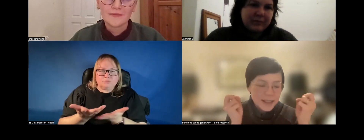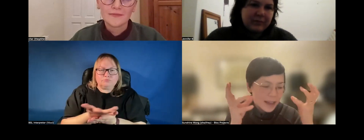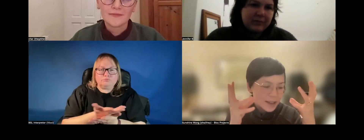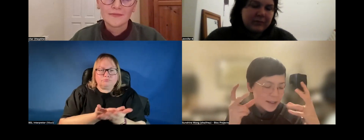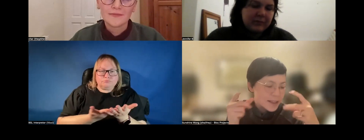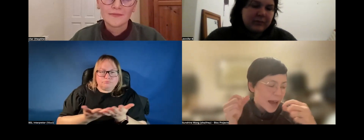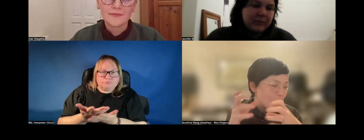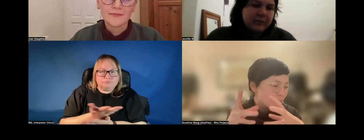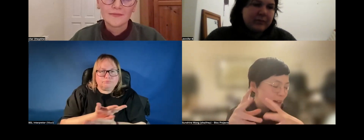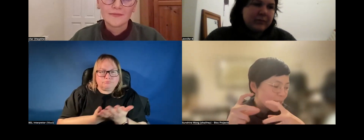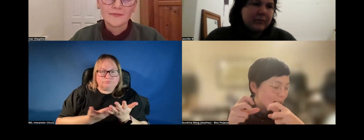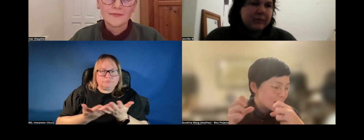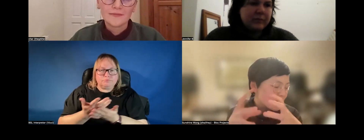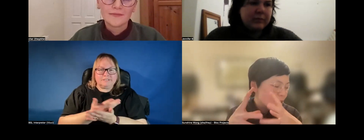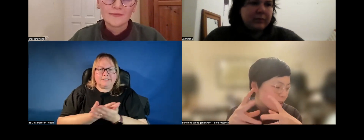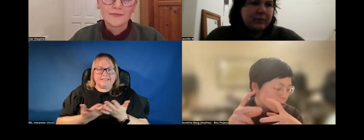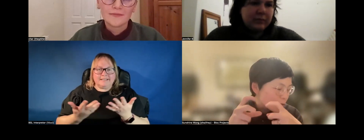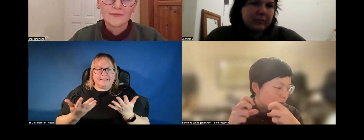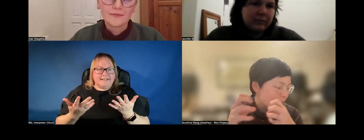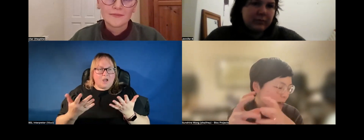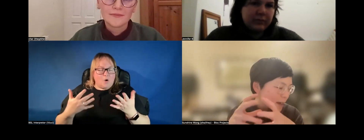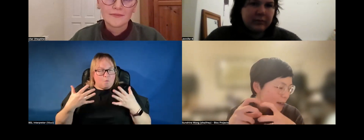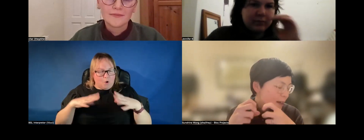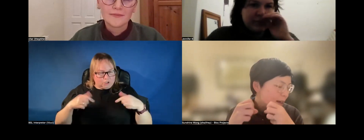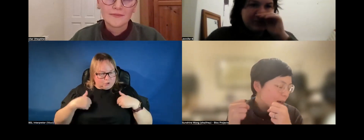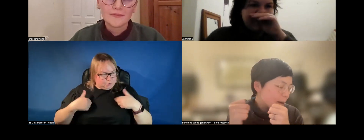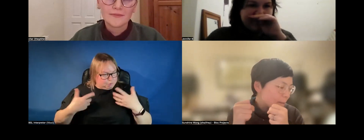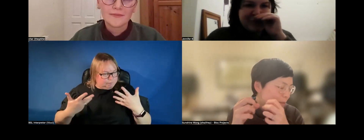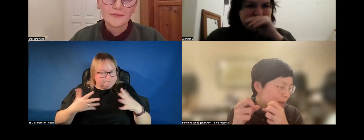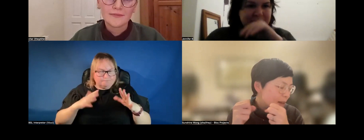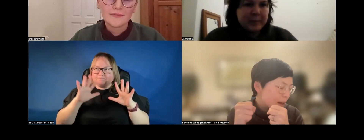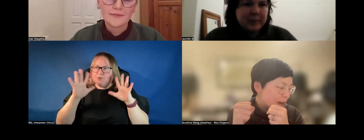like trying to get to this haptic nature, this sort of like